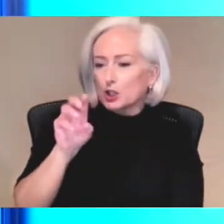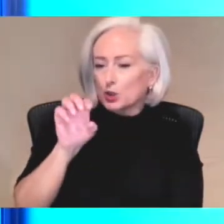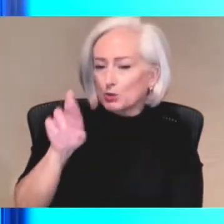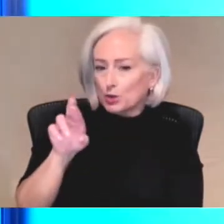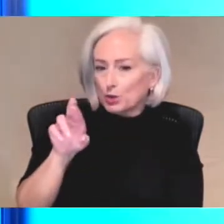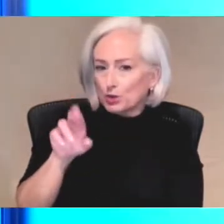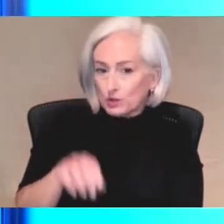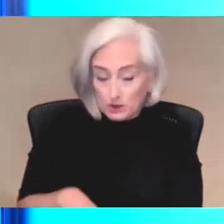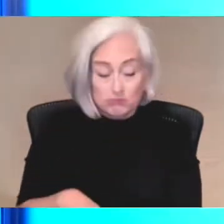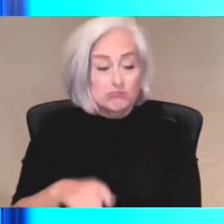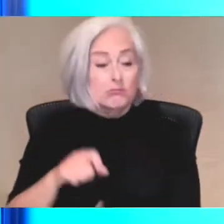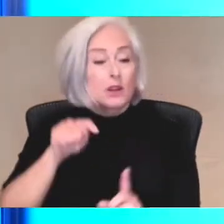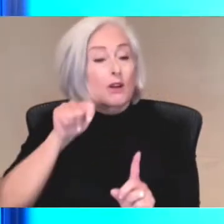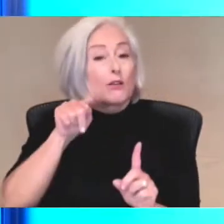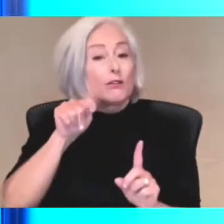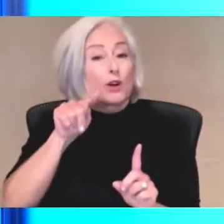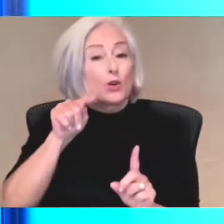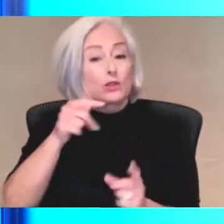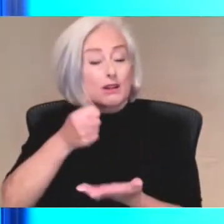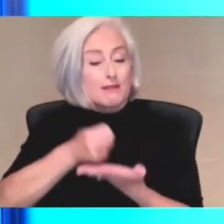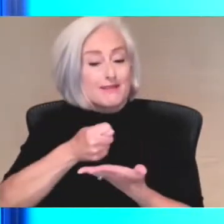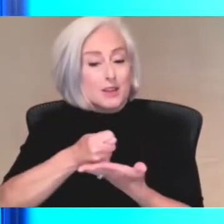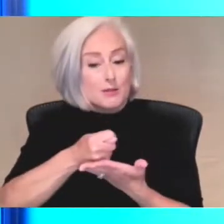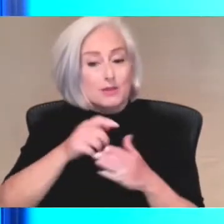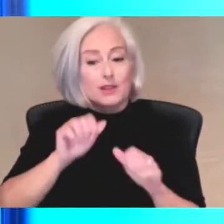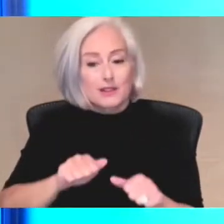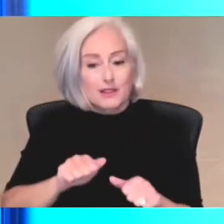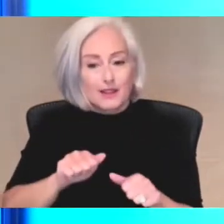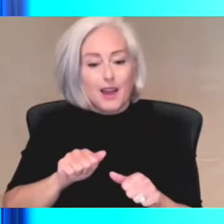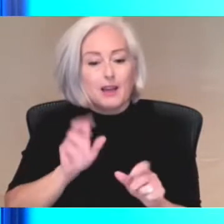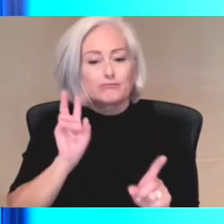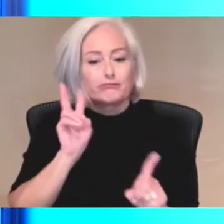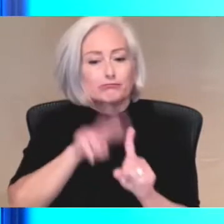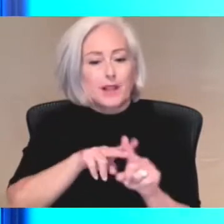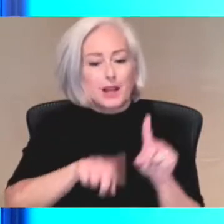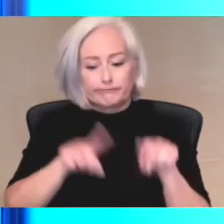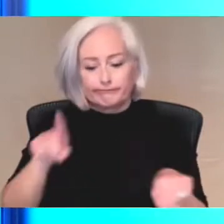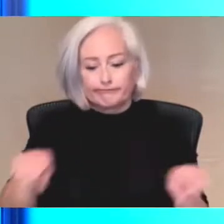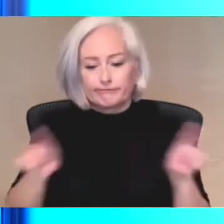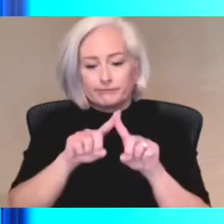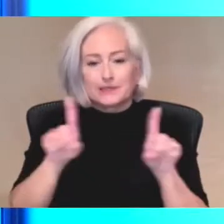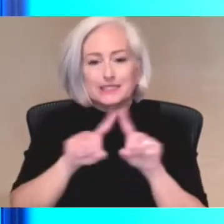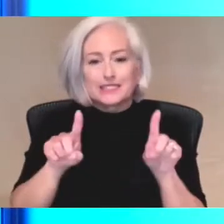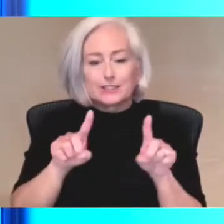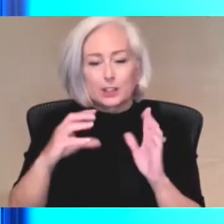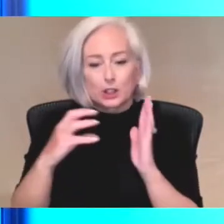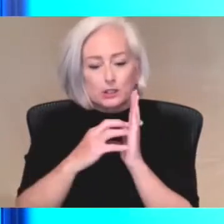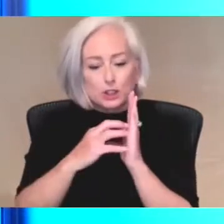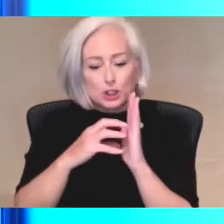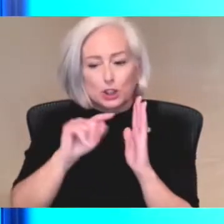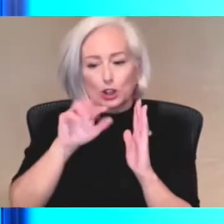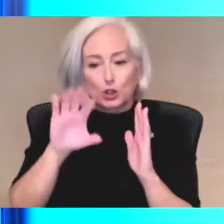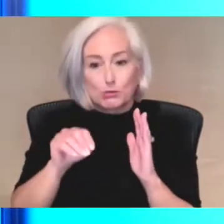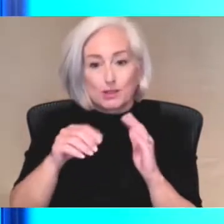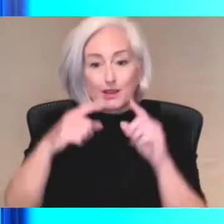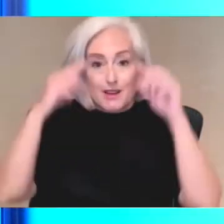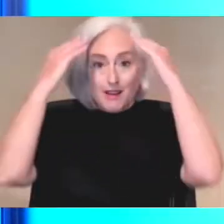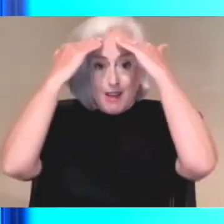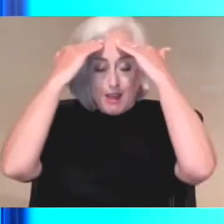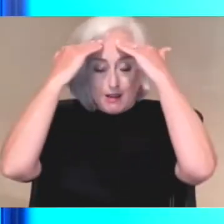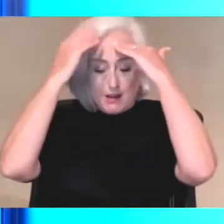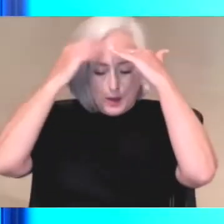be used to treat a wide variety of tumors, really from head to toe. One indication or type of tumor